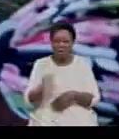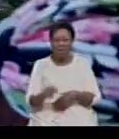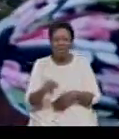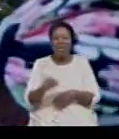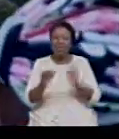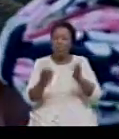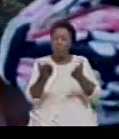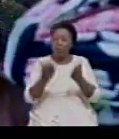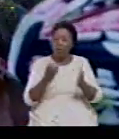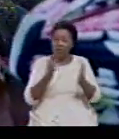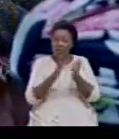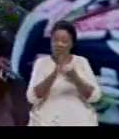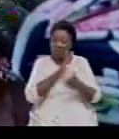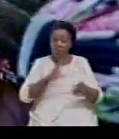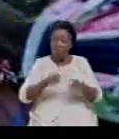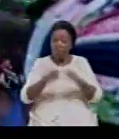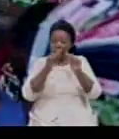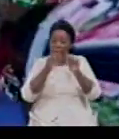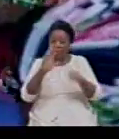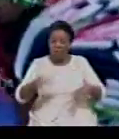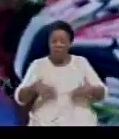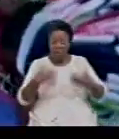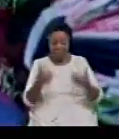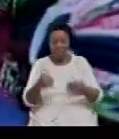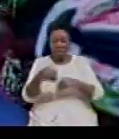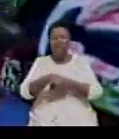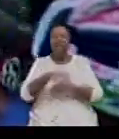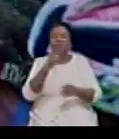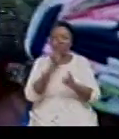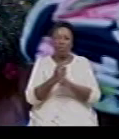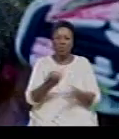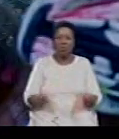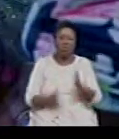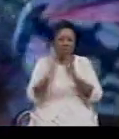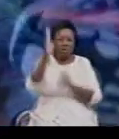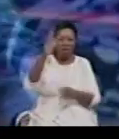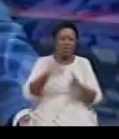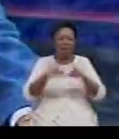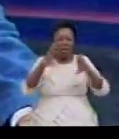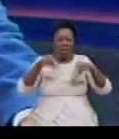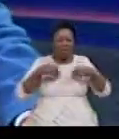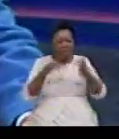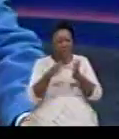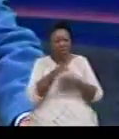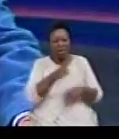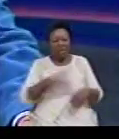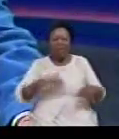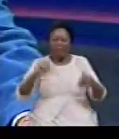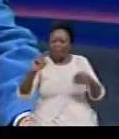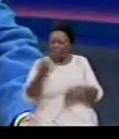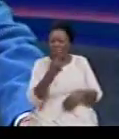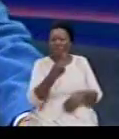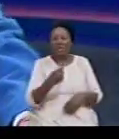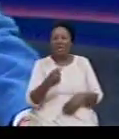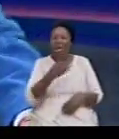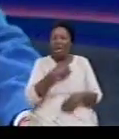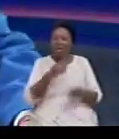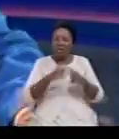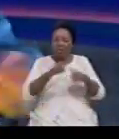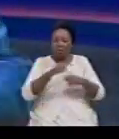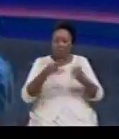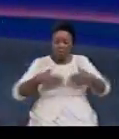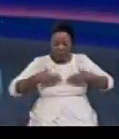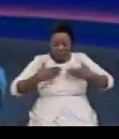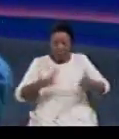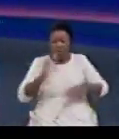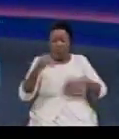are you there? Raise up your hand. The Lord is going to do it. And where are you there? Whether you're on television or you are on the radio, you are